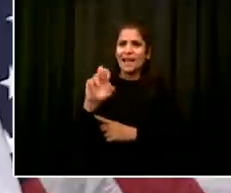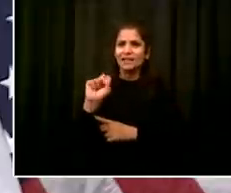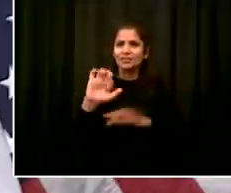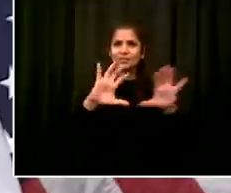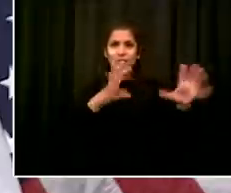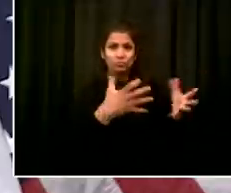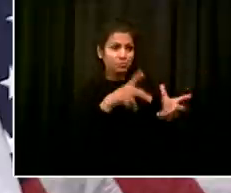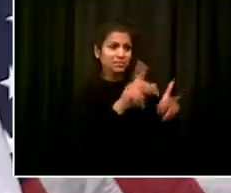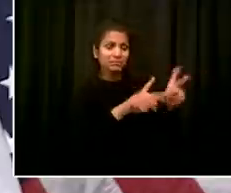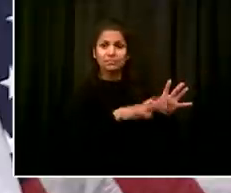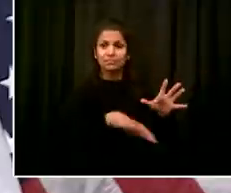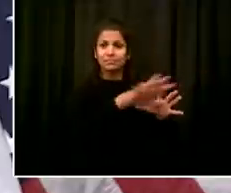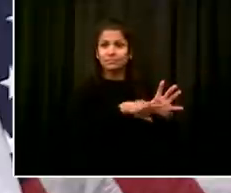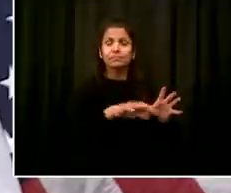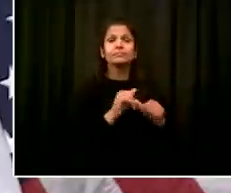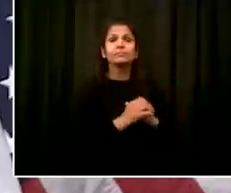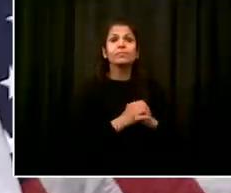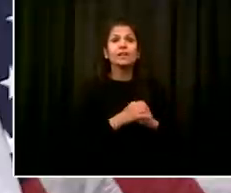and it required funding,